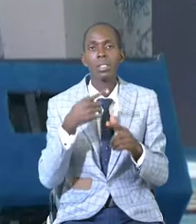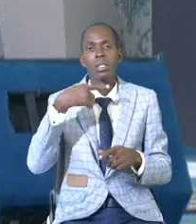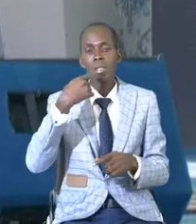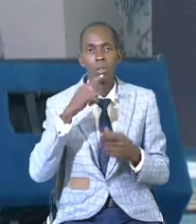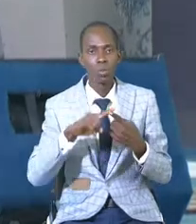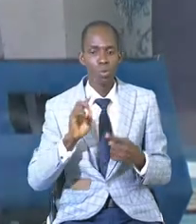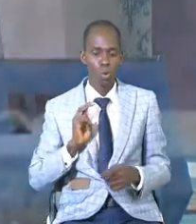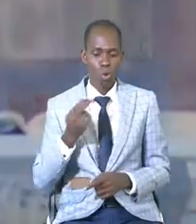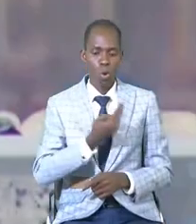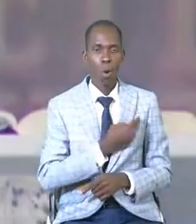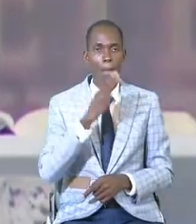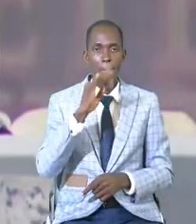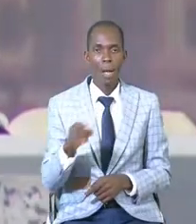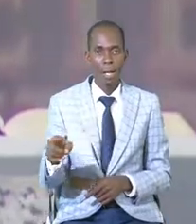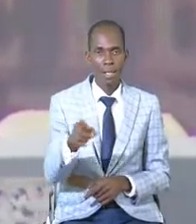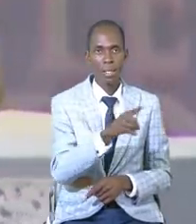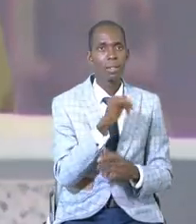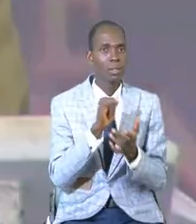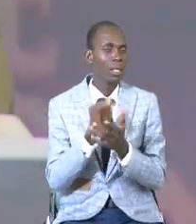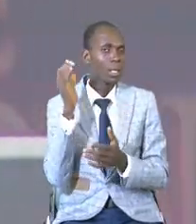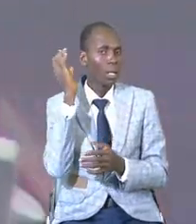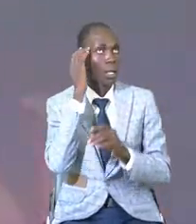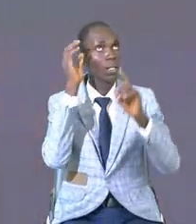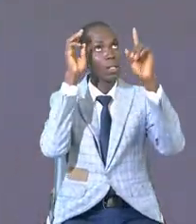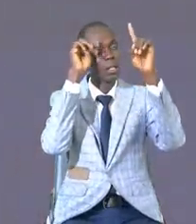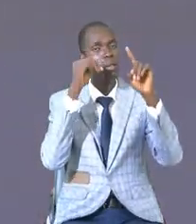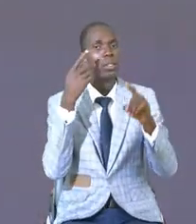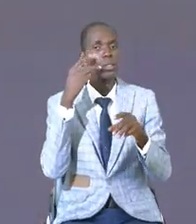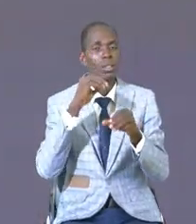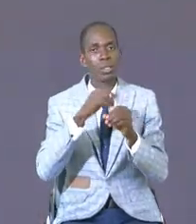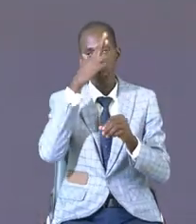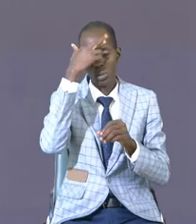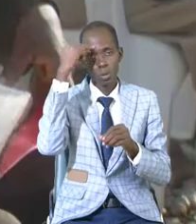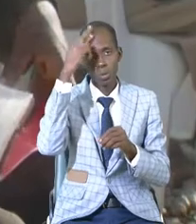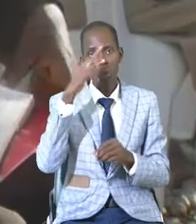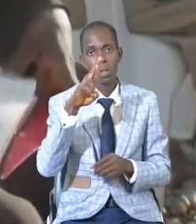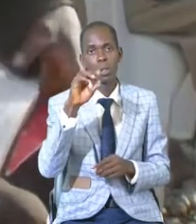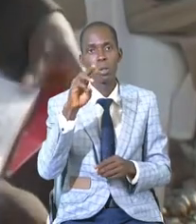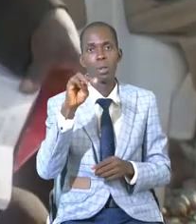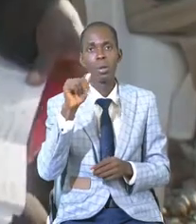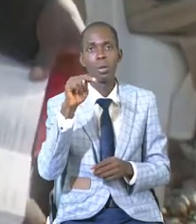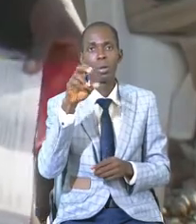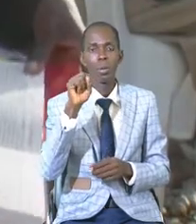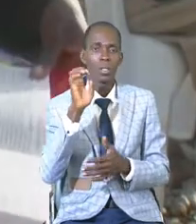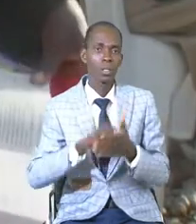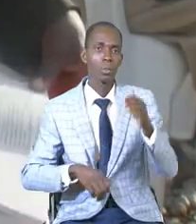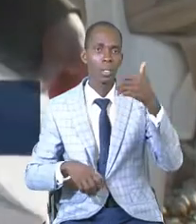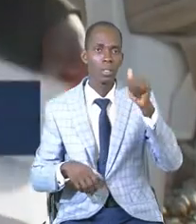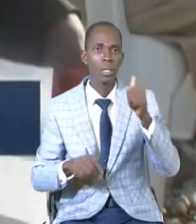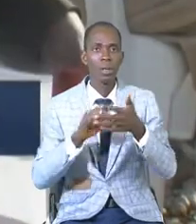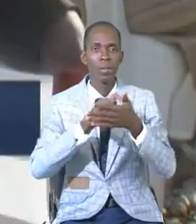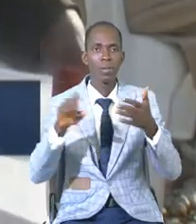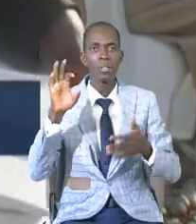by them that heard him. Look at Romans chapter 10, reading from verse 9. Romans chapter